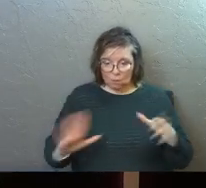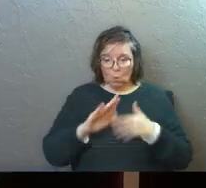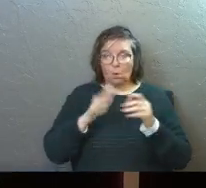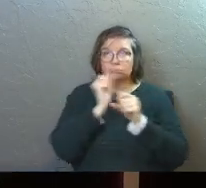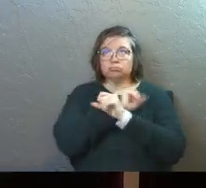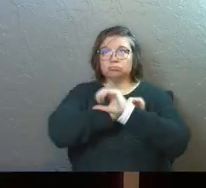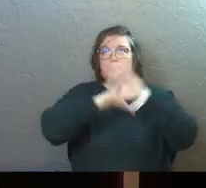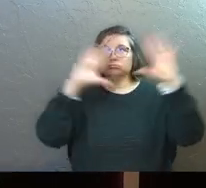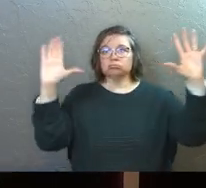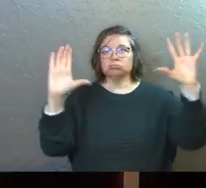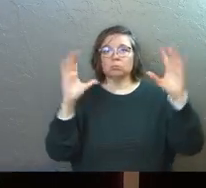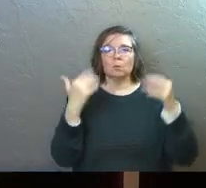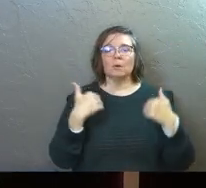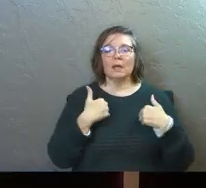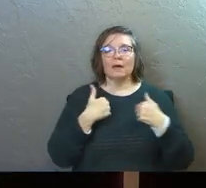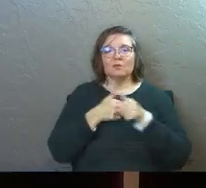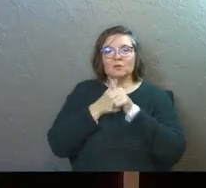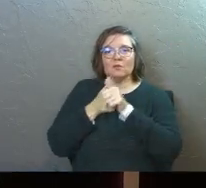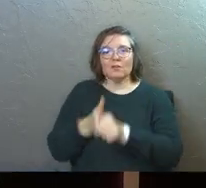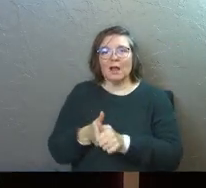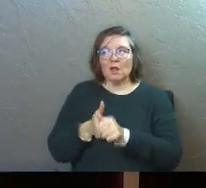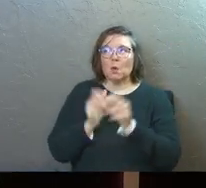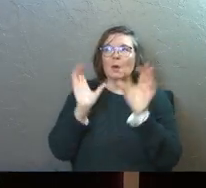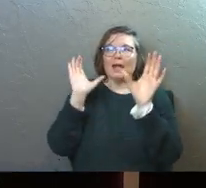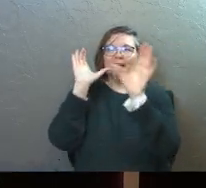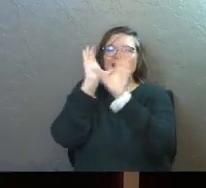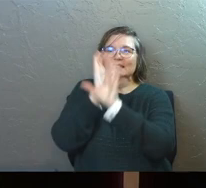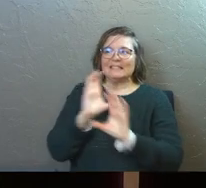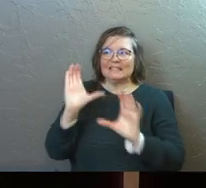whole picture of what God is doing, is we have to follow and seek.